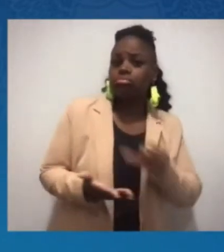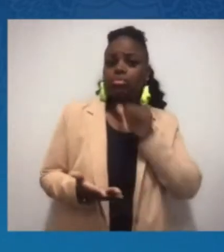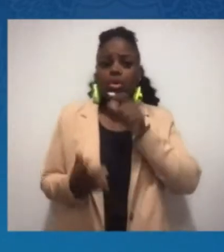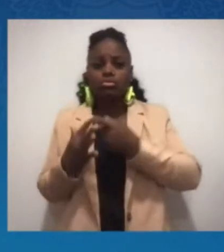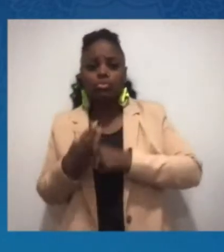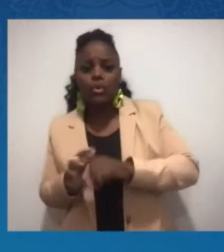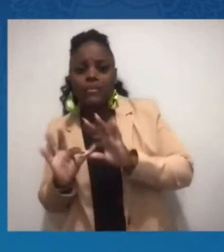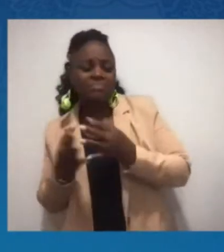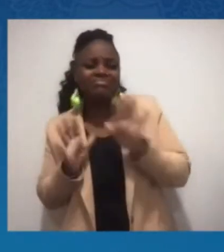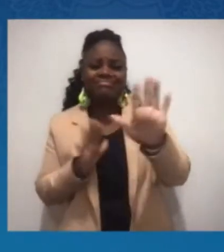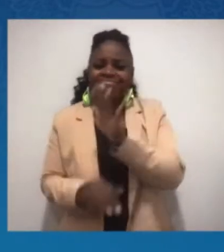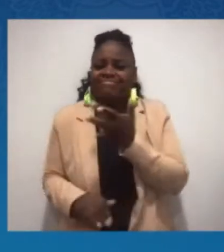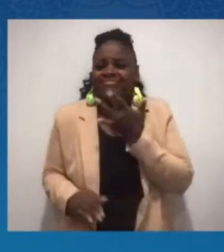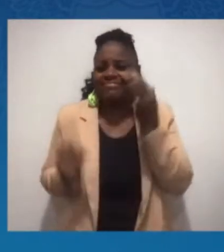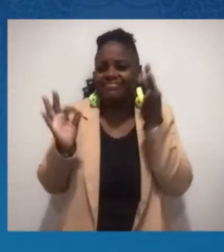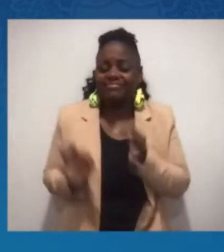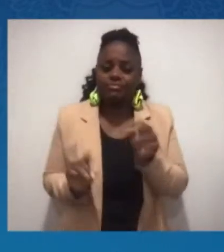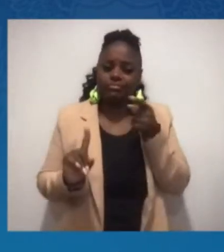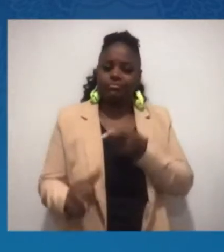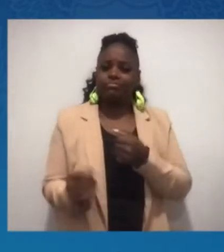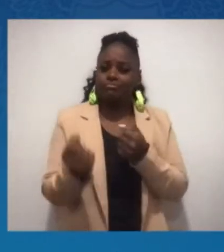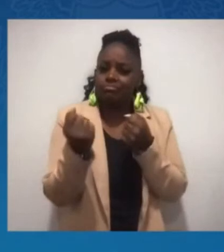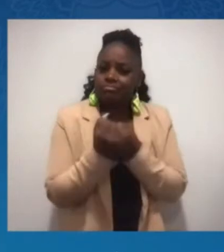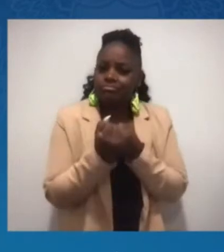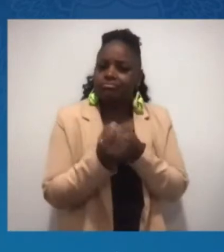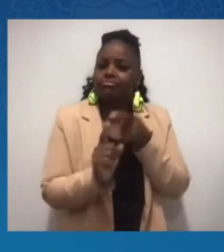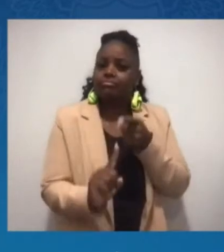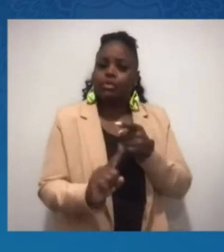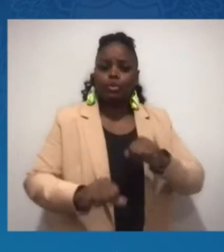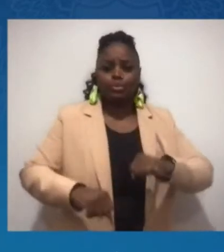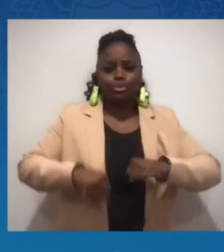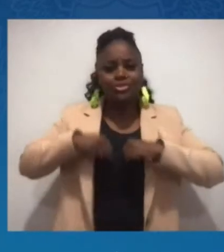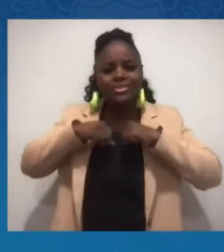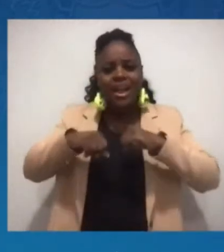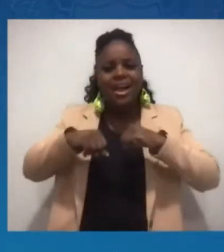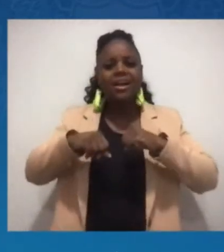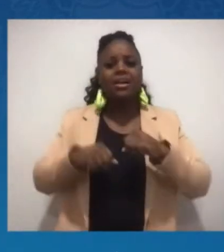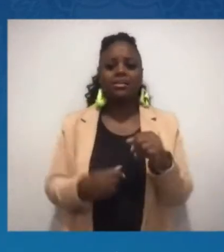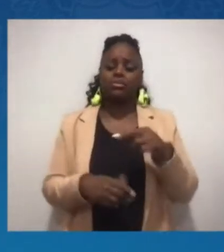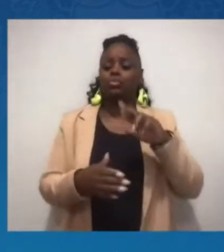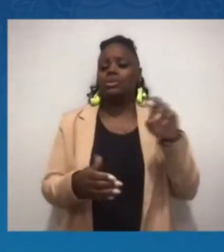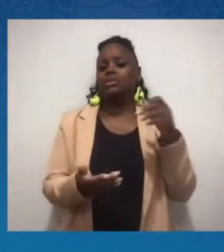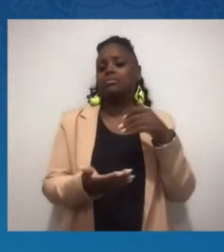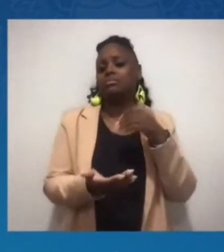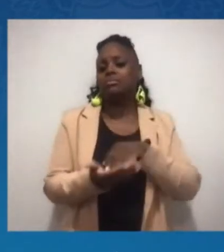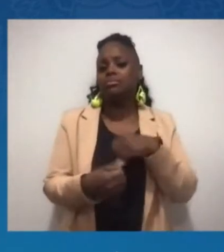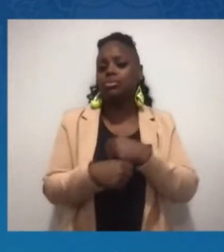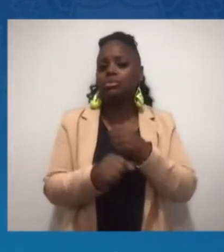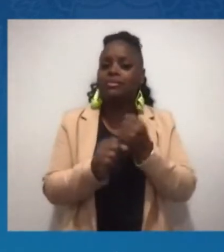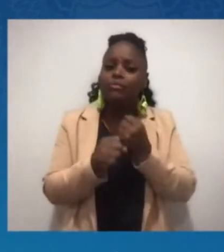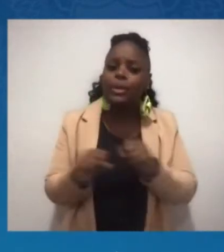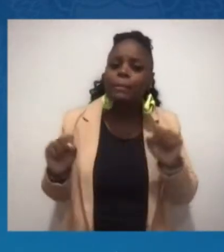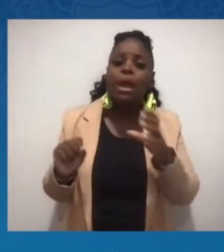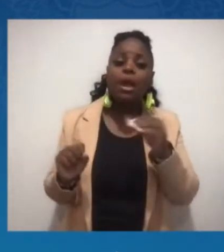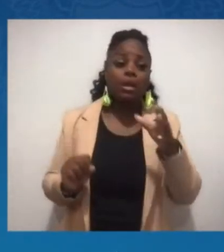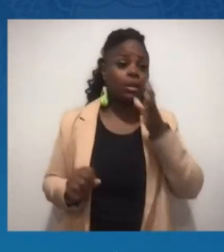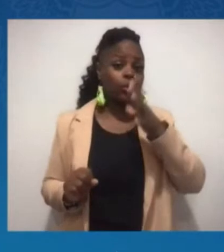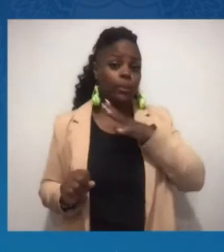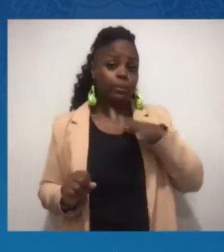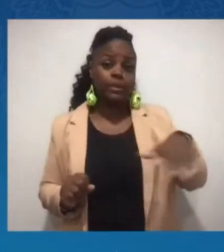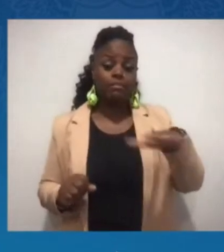legislation to protect and advance reproductive freedom, including the Women's Health Protection Act. Every year she served in the Senate, Vice President Harris